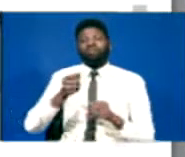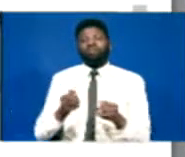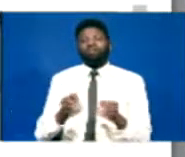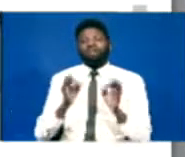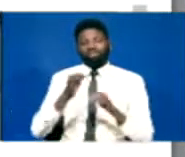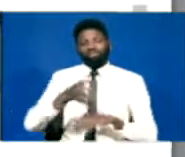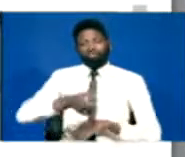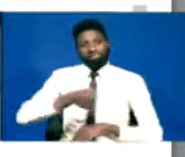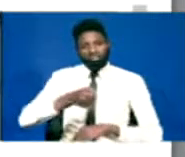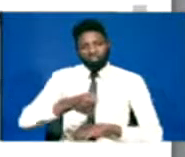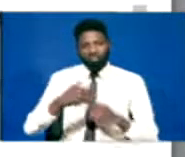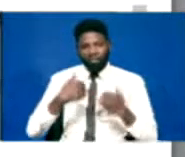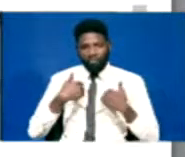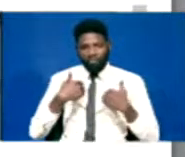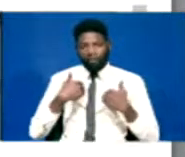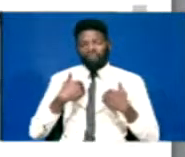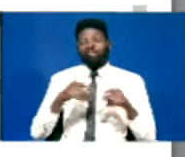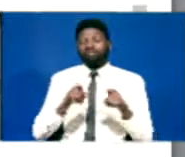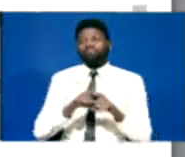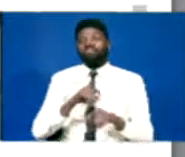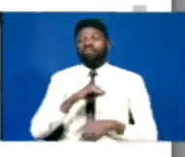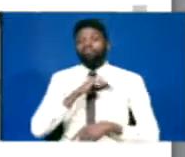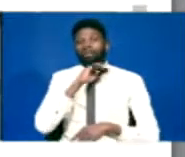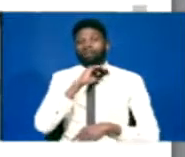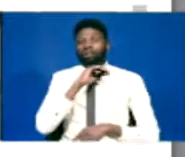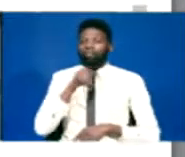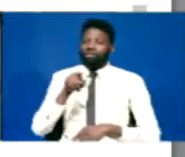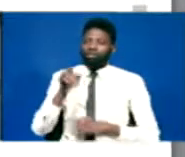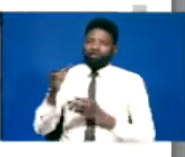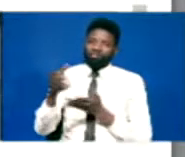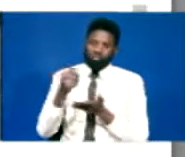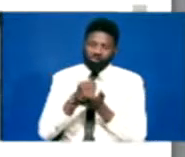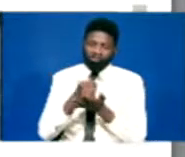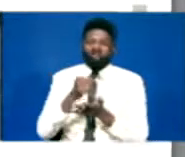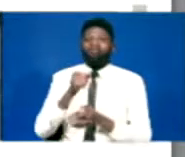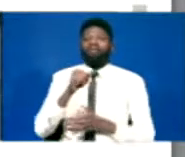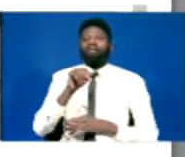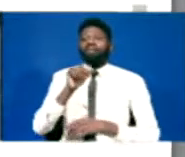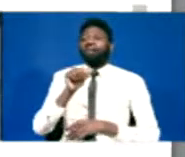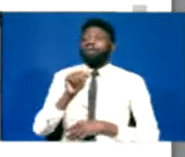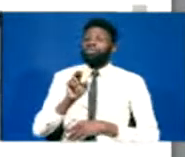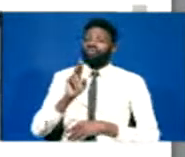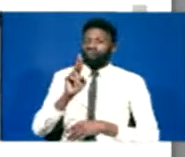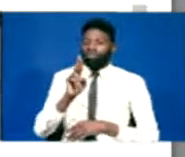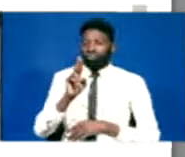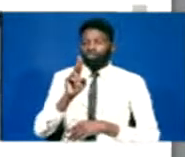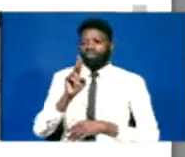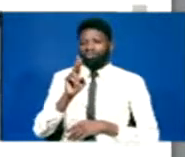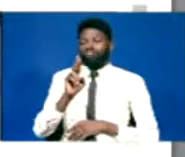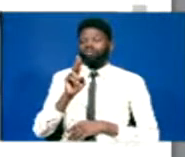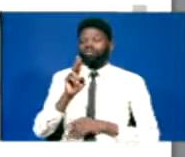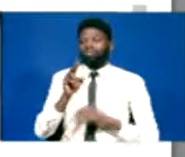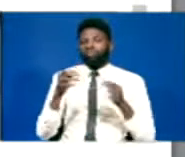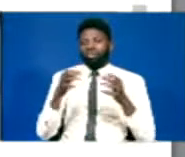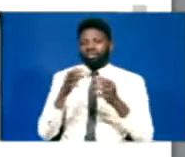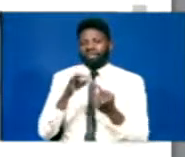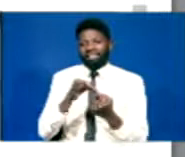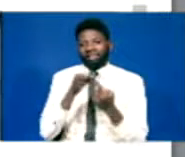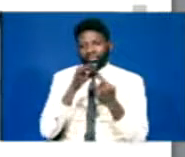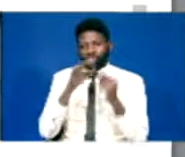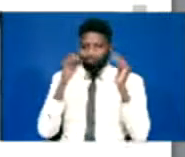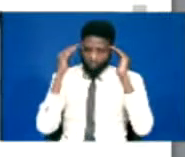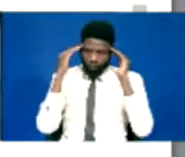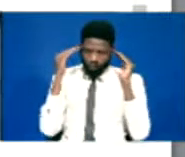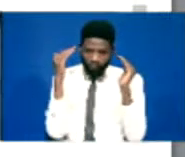shook hands, and Raila was then appointed to the African Union Commission's Special Envoy on Infrastructure.